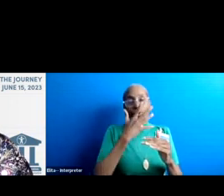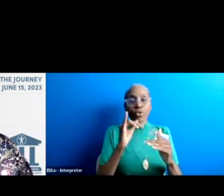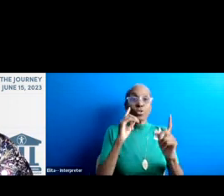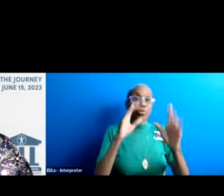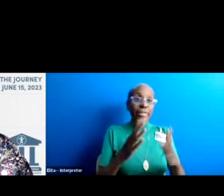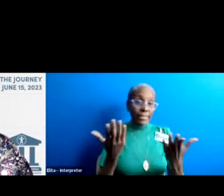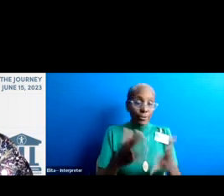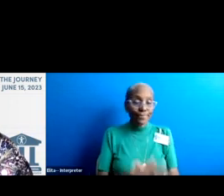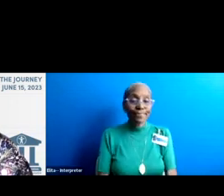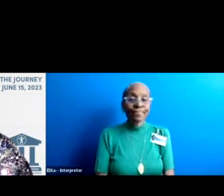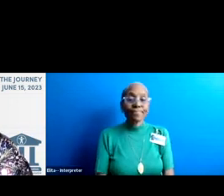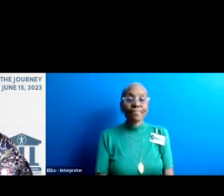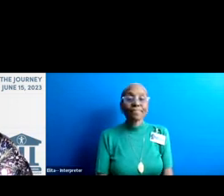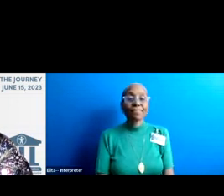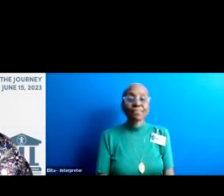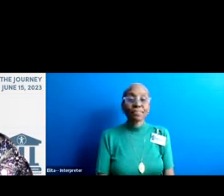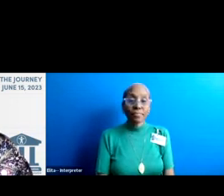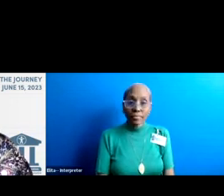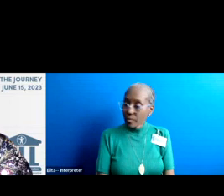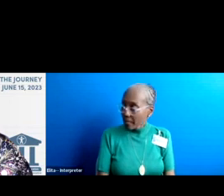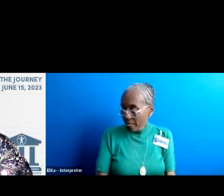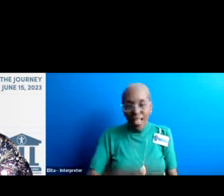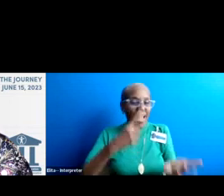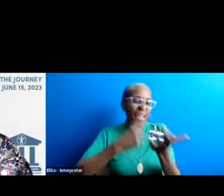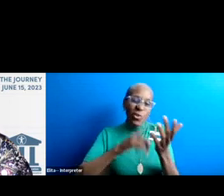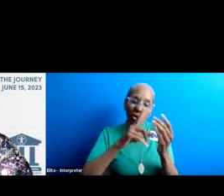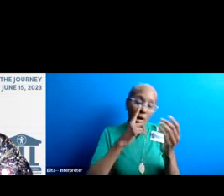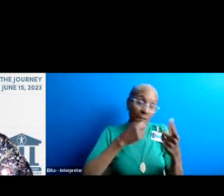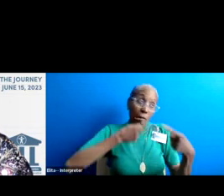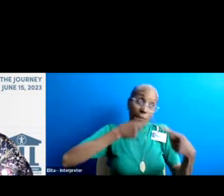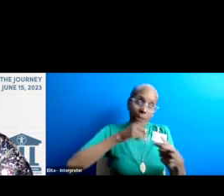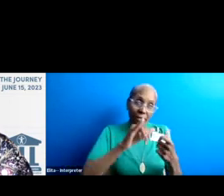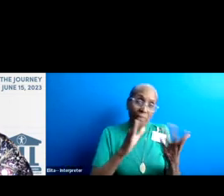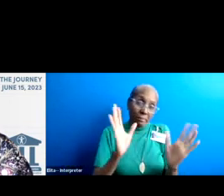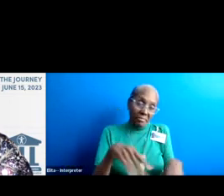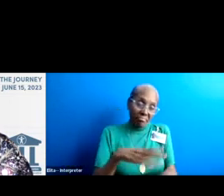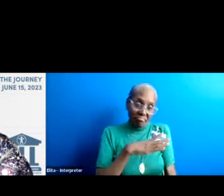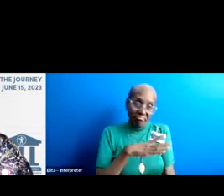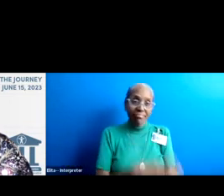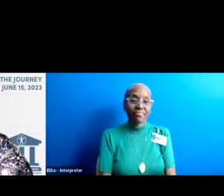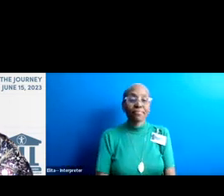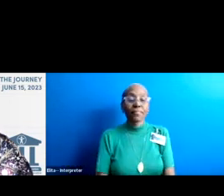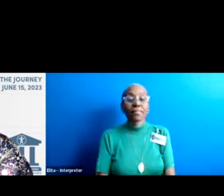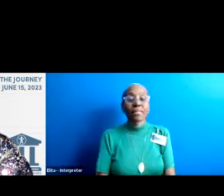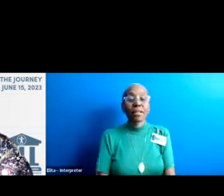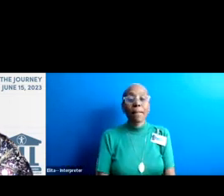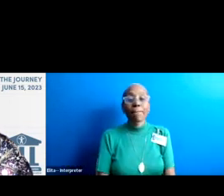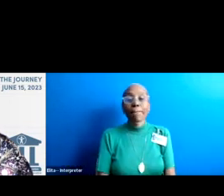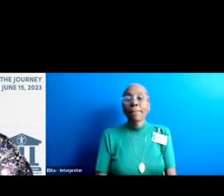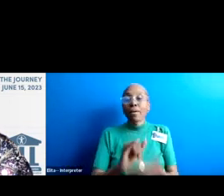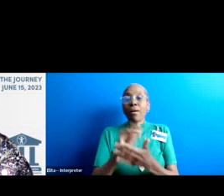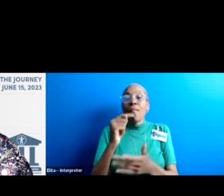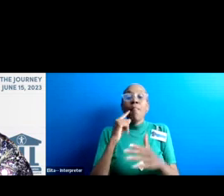great here. Again, I can make an argument for that, but that's fine. And I think that's kind of it for